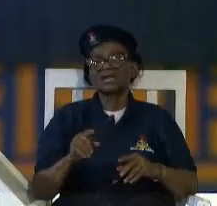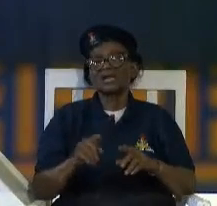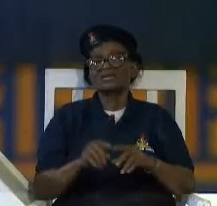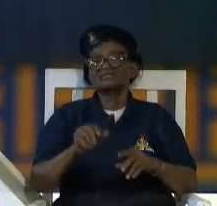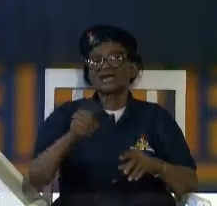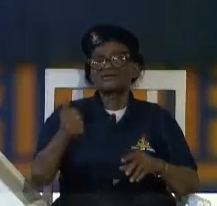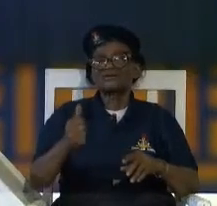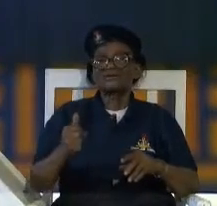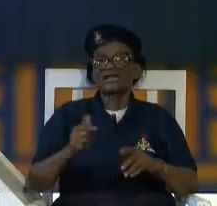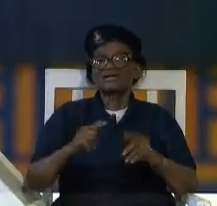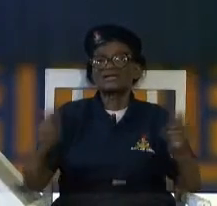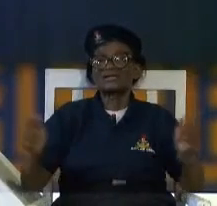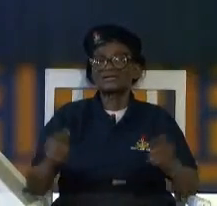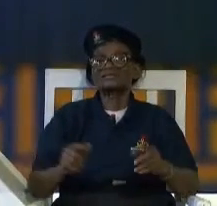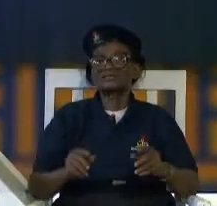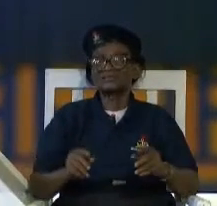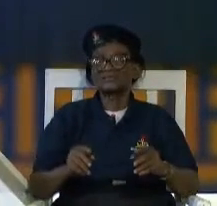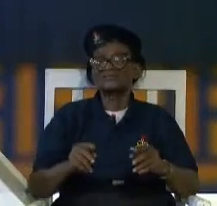fellow,